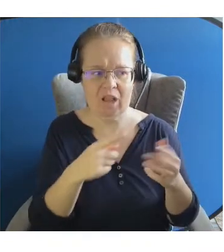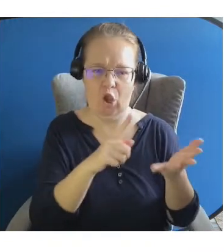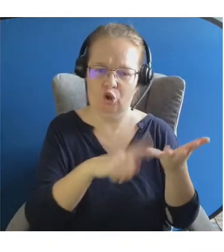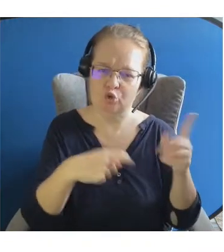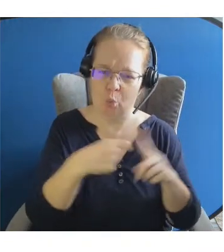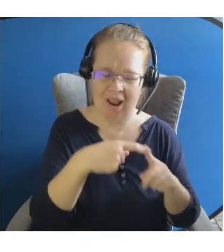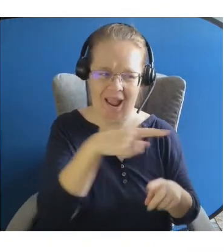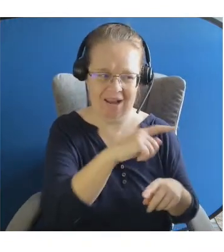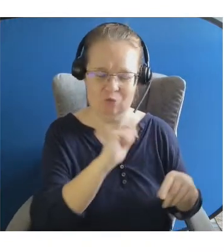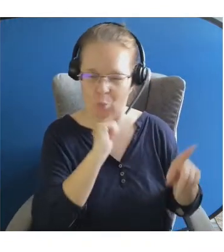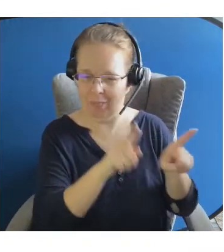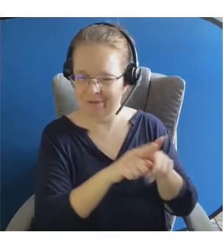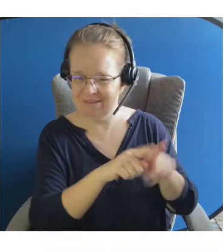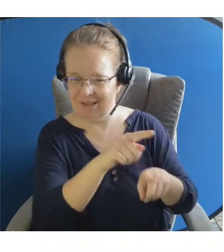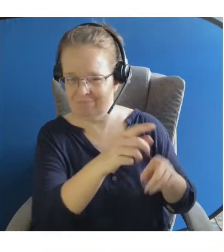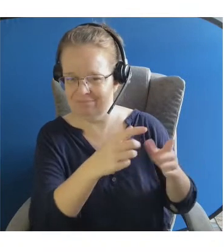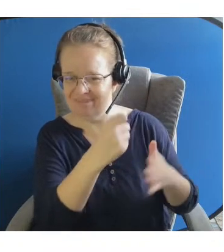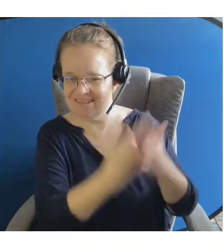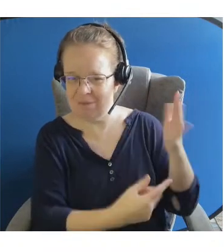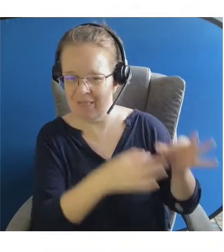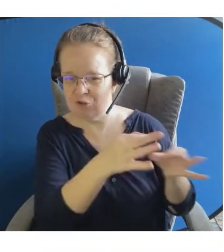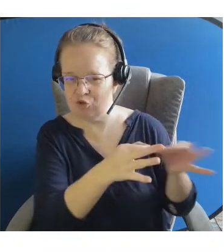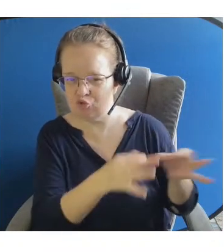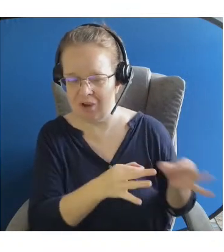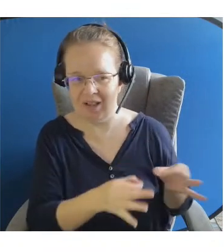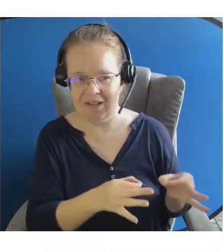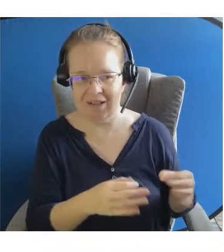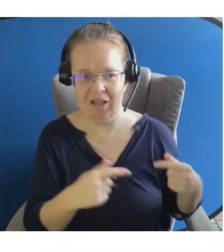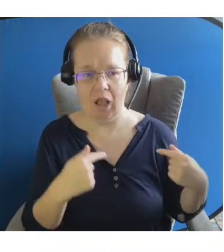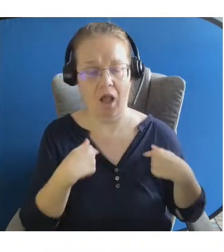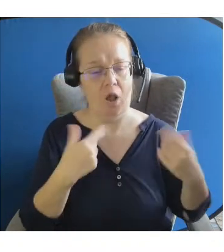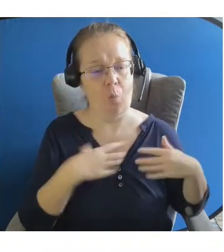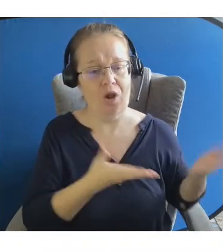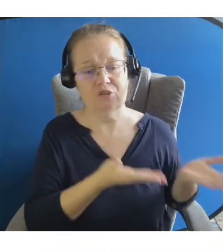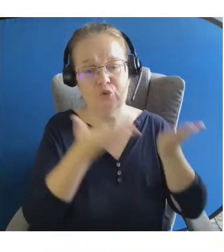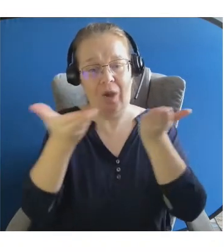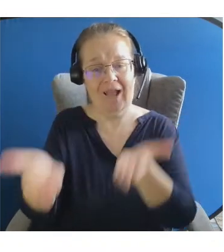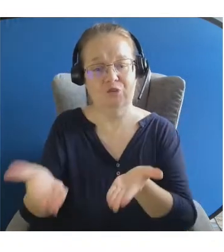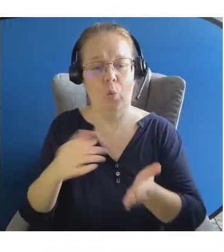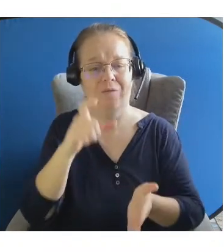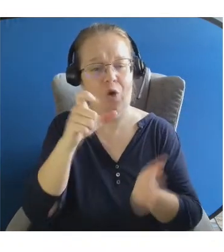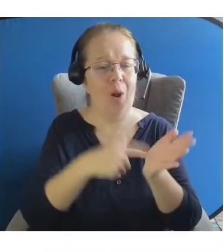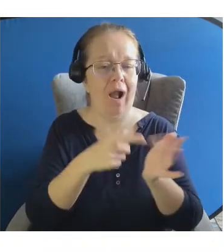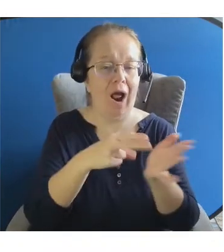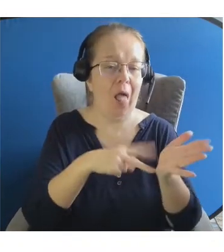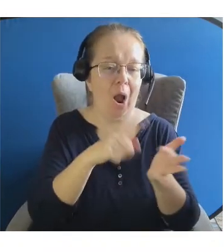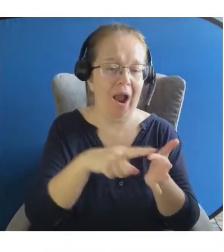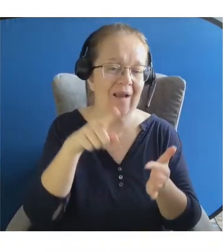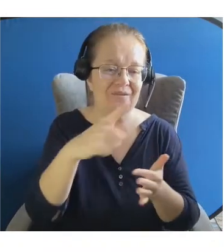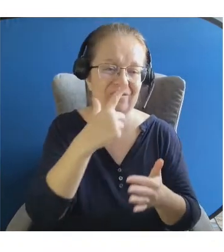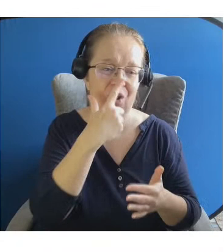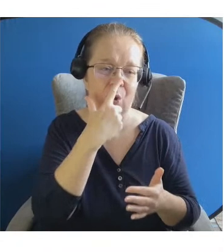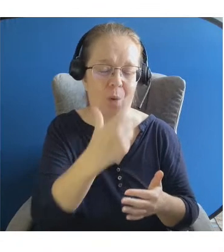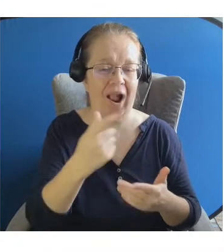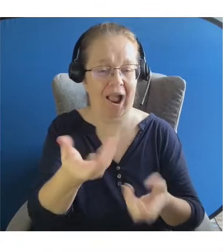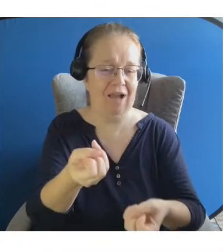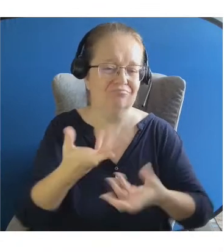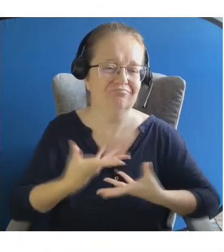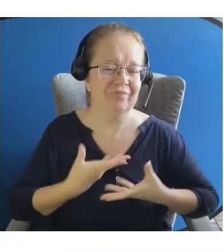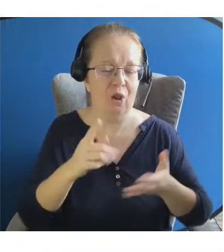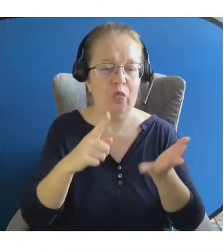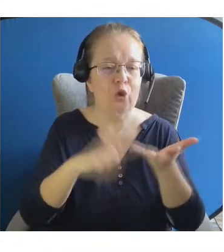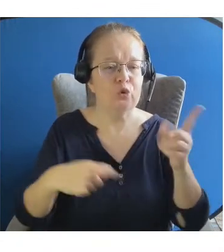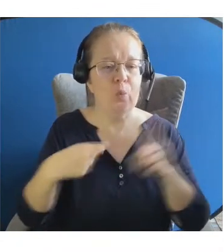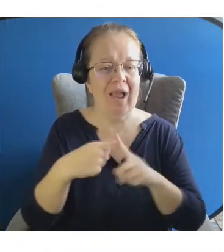UK disability strategy. But I would like to pass the floor to Clive to give us an overview on that as well.